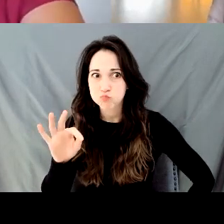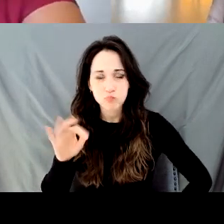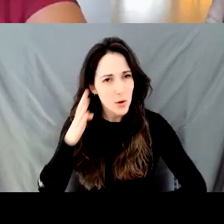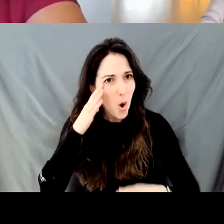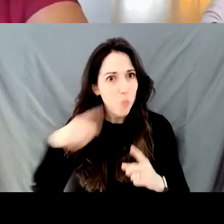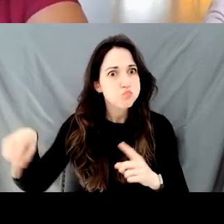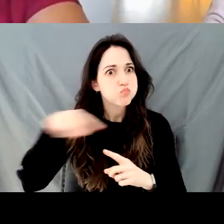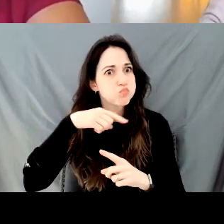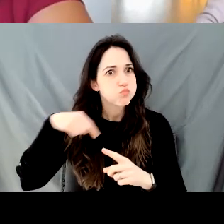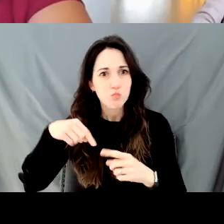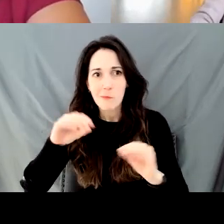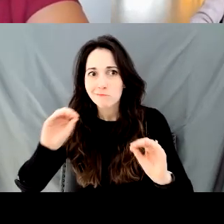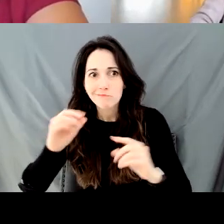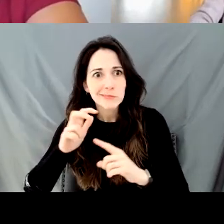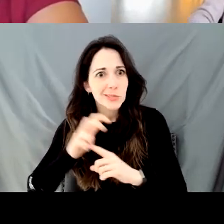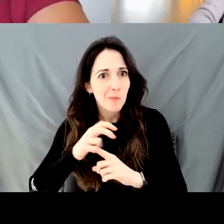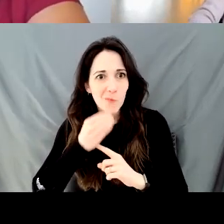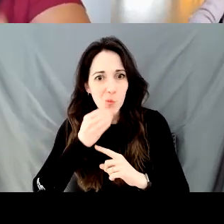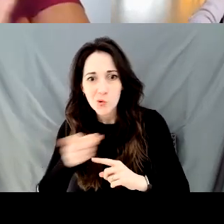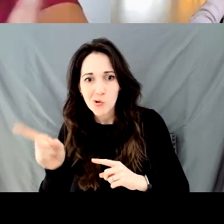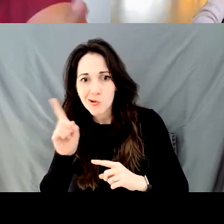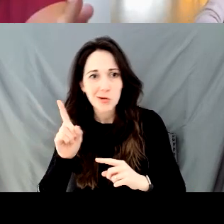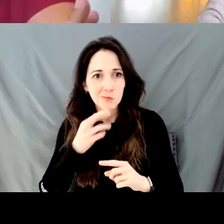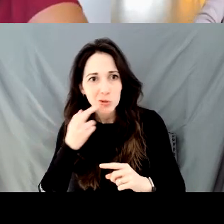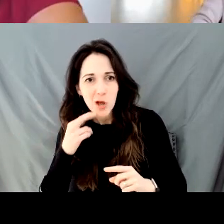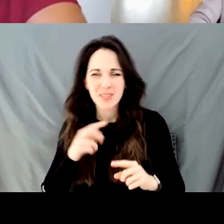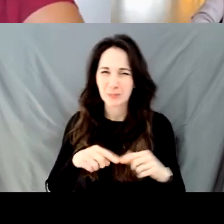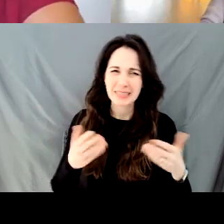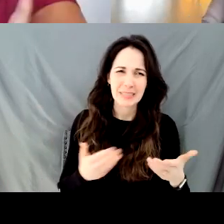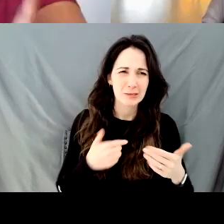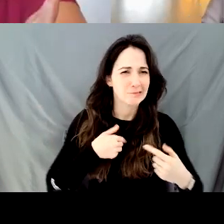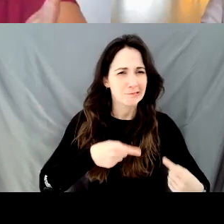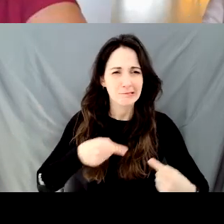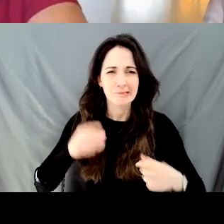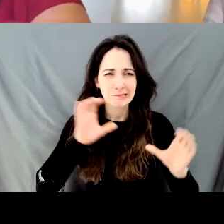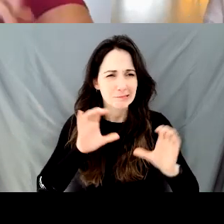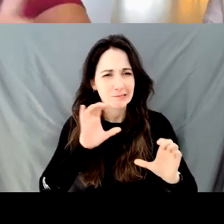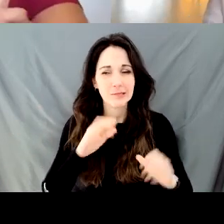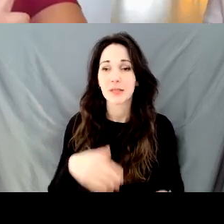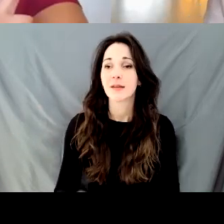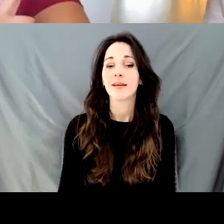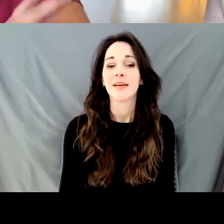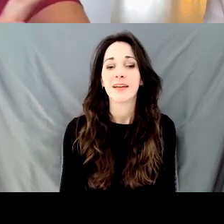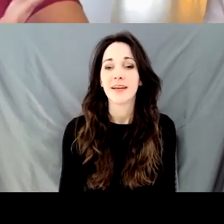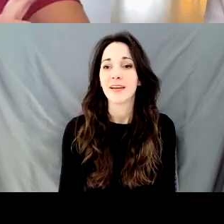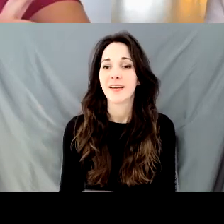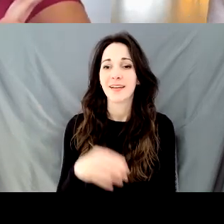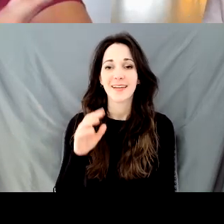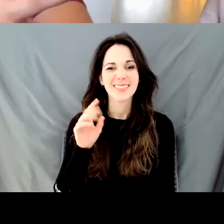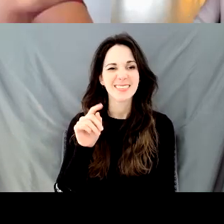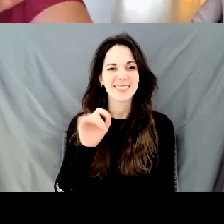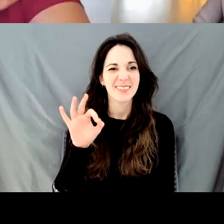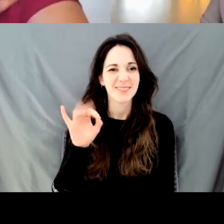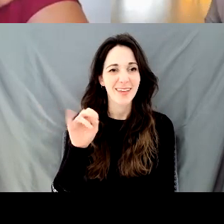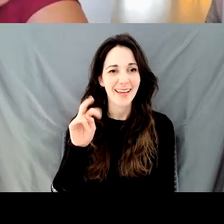I have tried many places, and while there are many good places, there are two places that stick out to